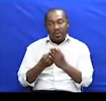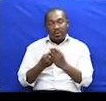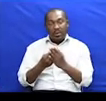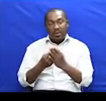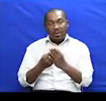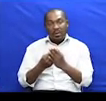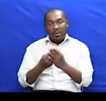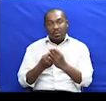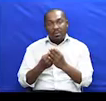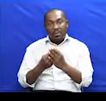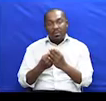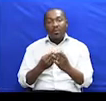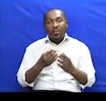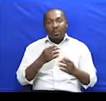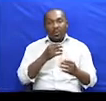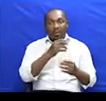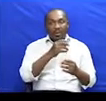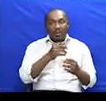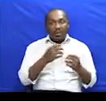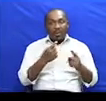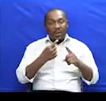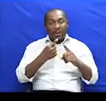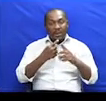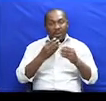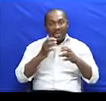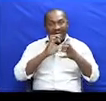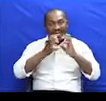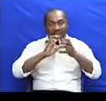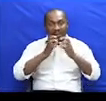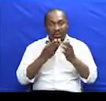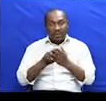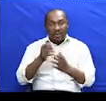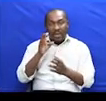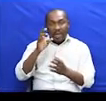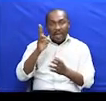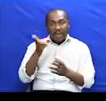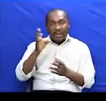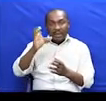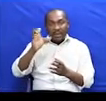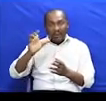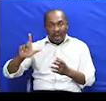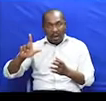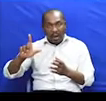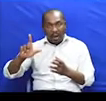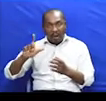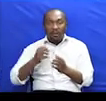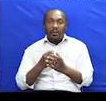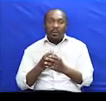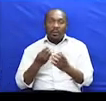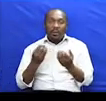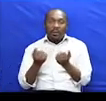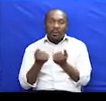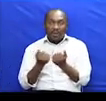carbonate. This one we are reacting with the hydrochloric acid. And then